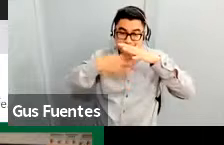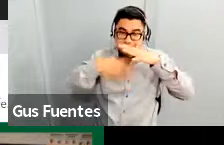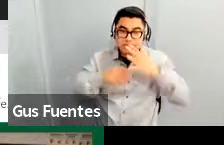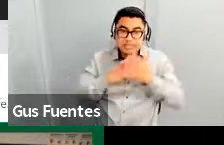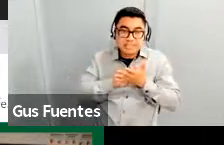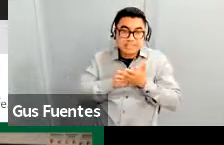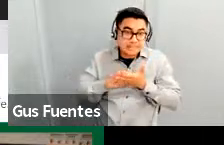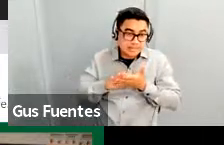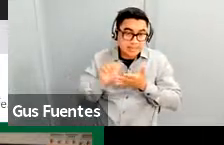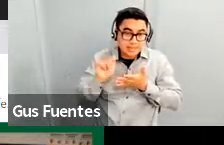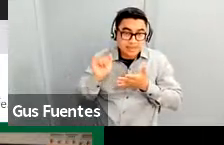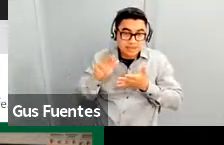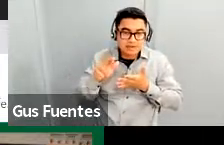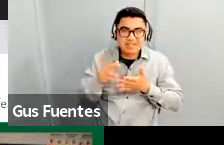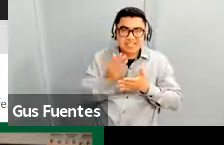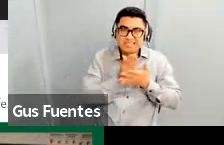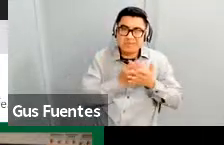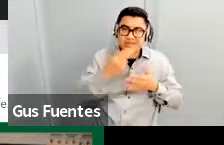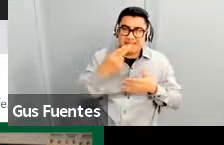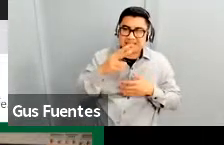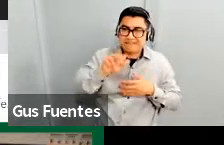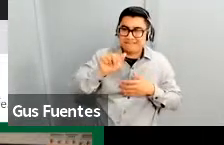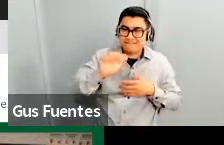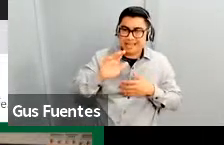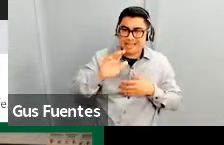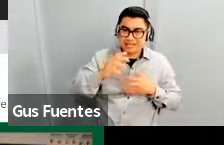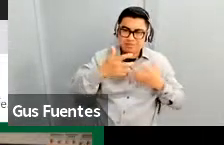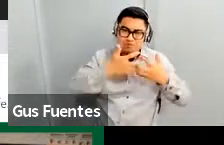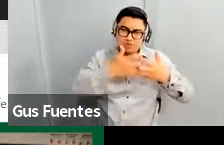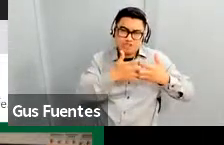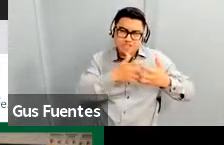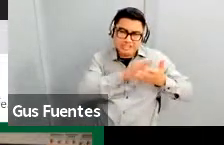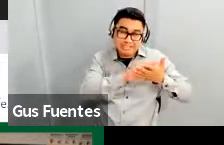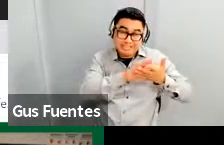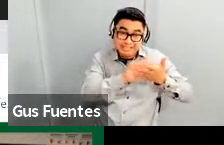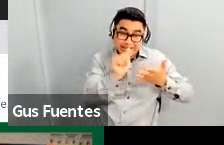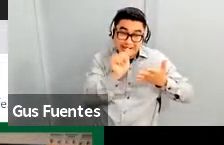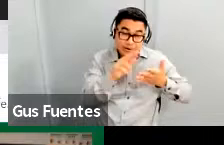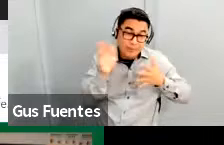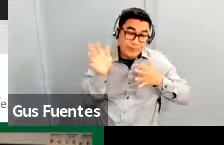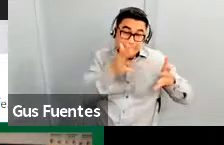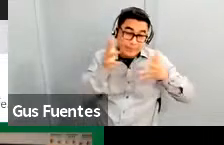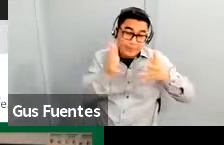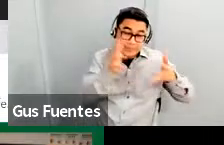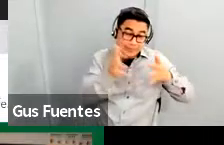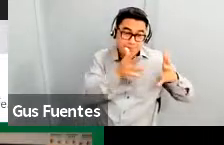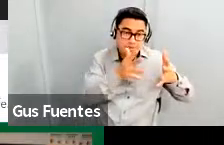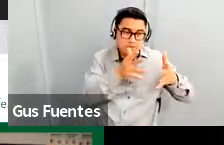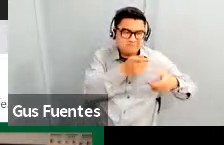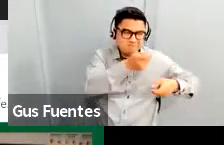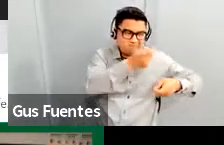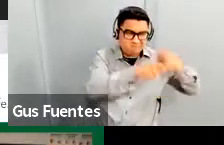systems that were older, outdated. Some of our sites have asked for